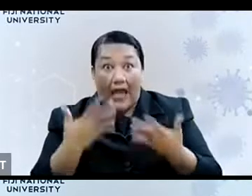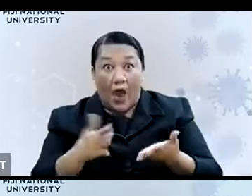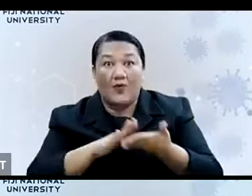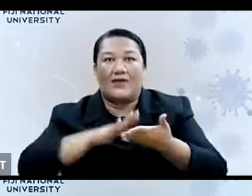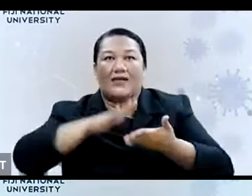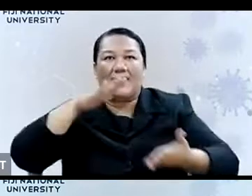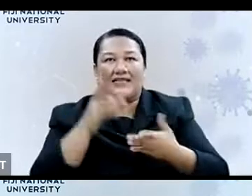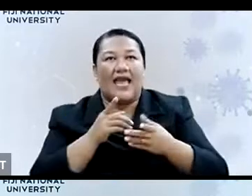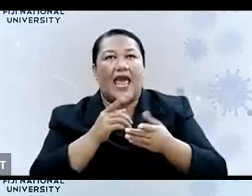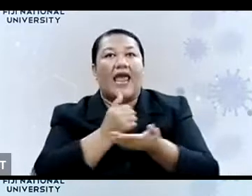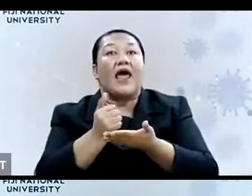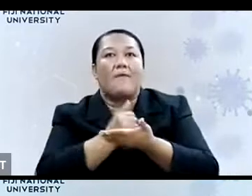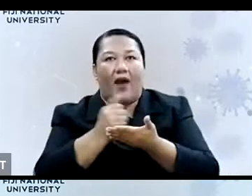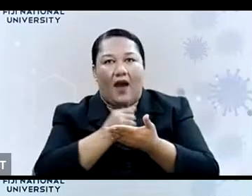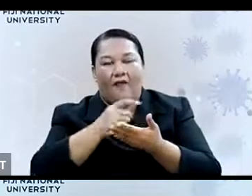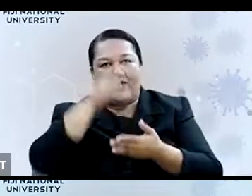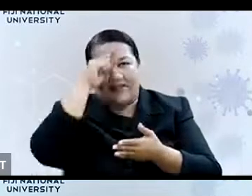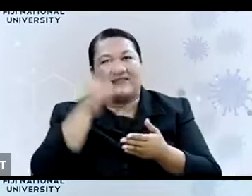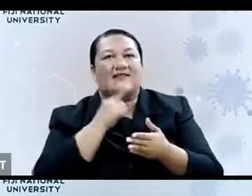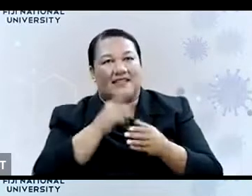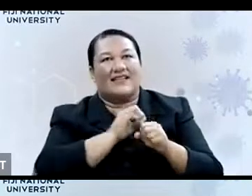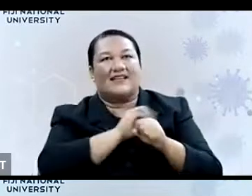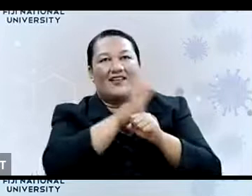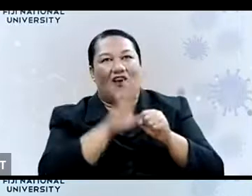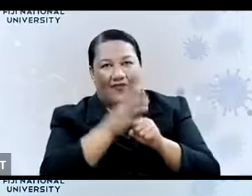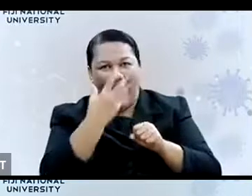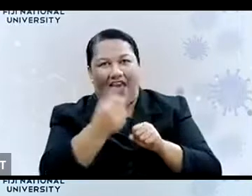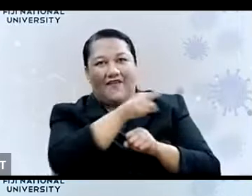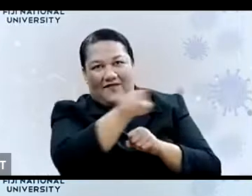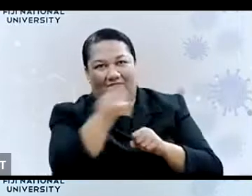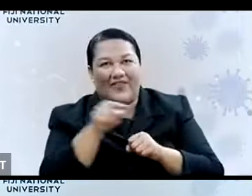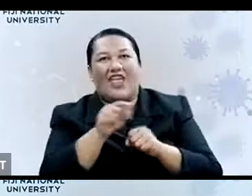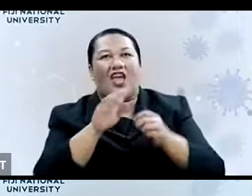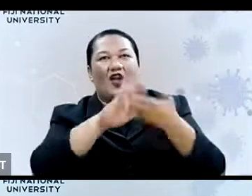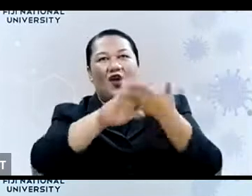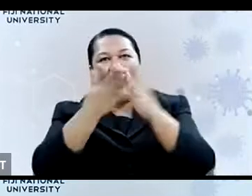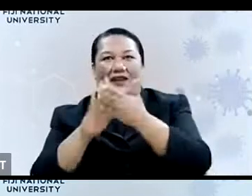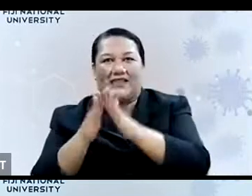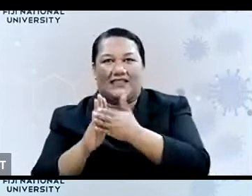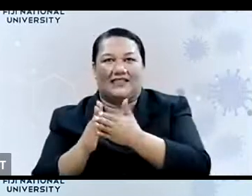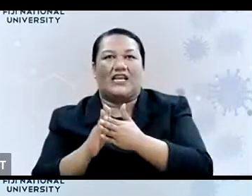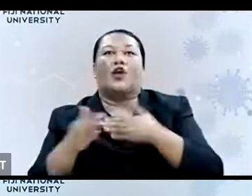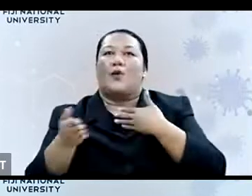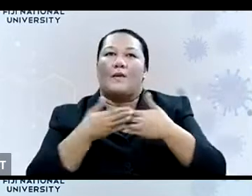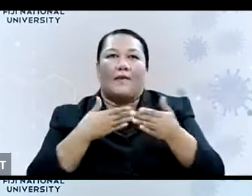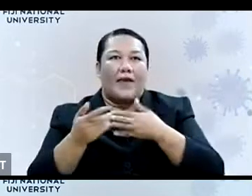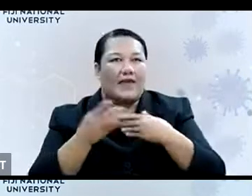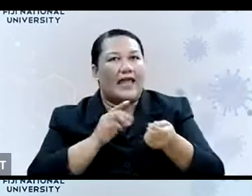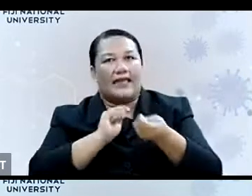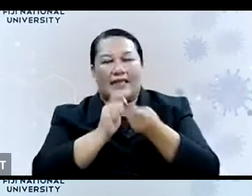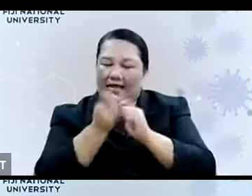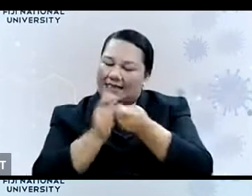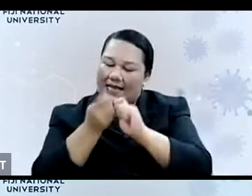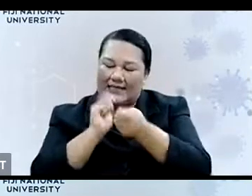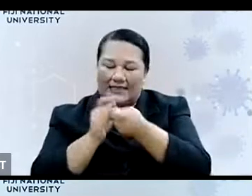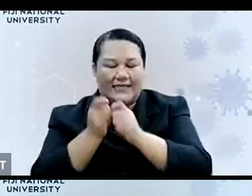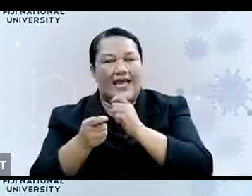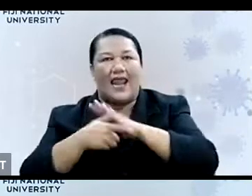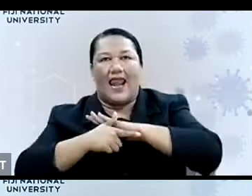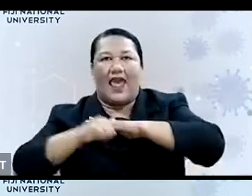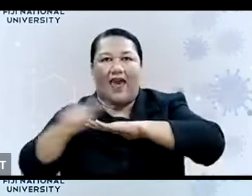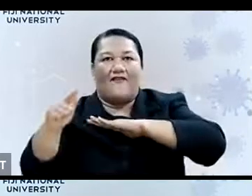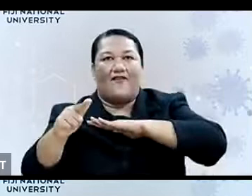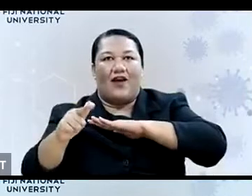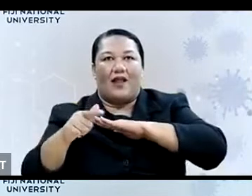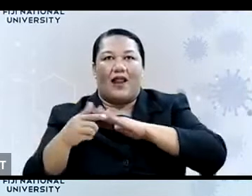of cases in the community, that the cases are increasing despite high levels of testing. And without testing, if